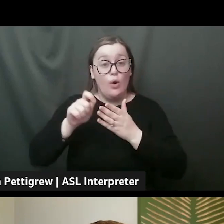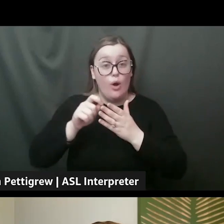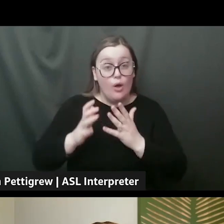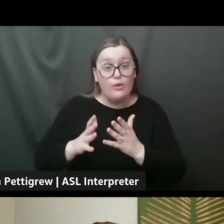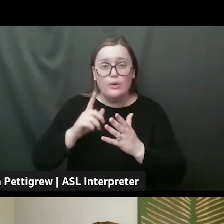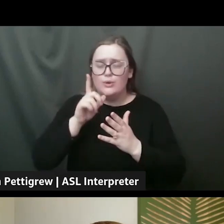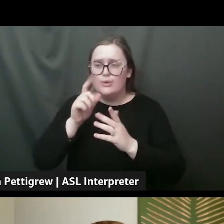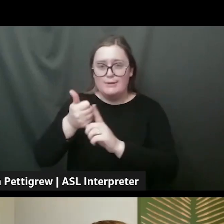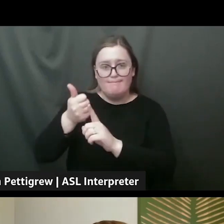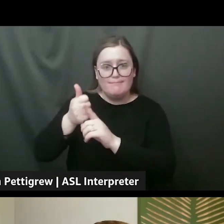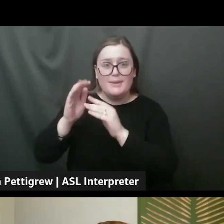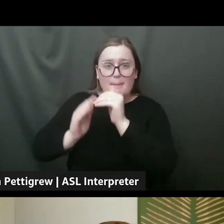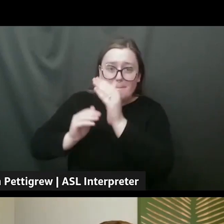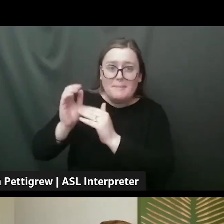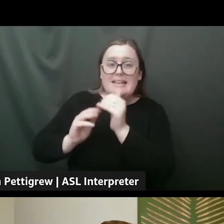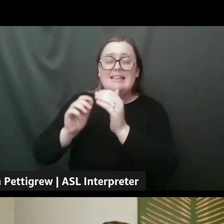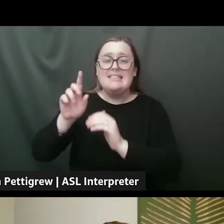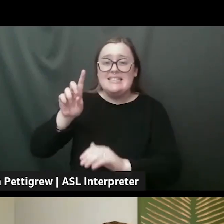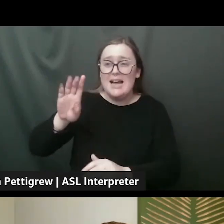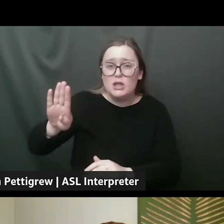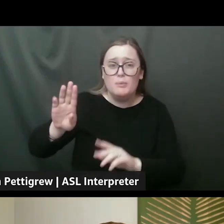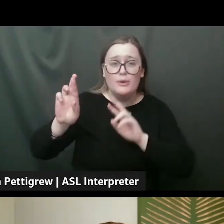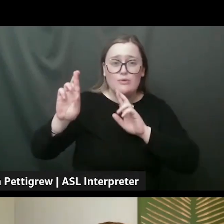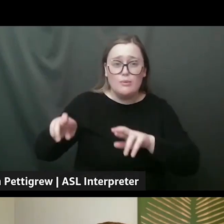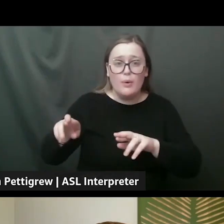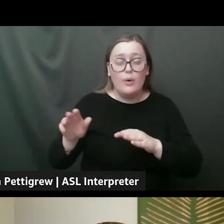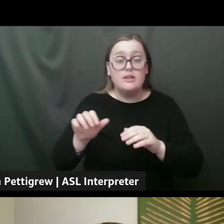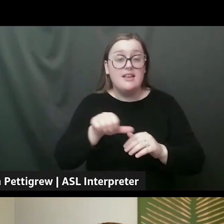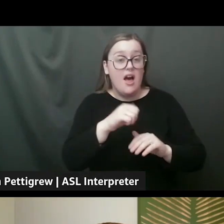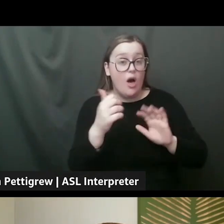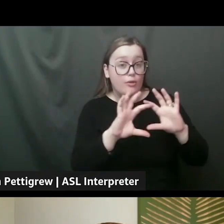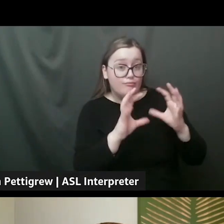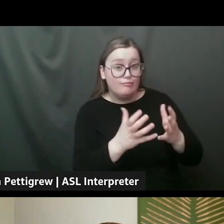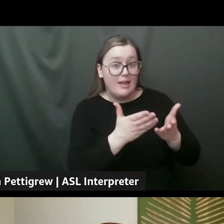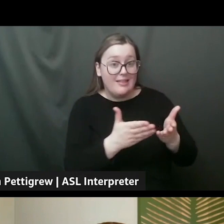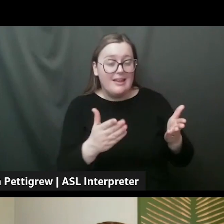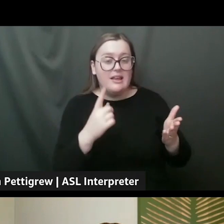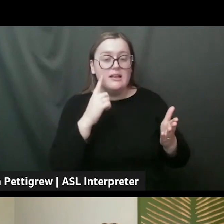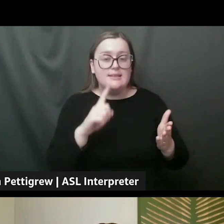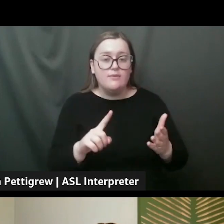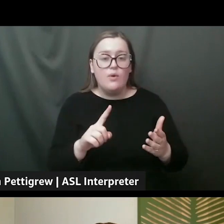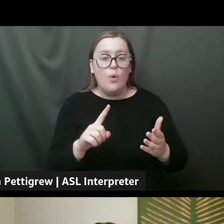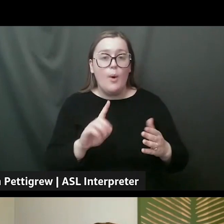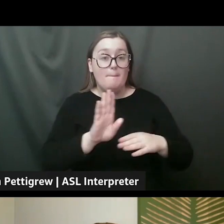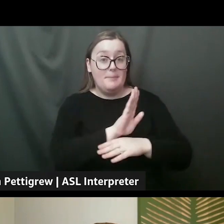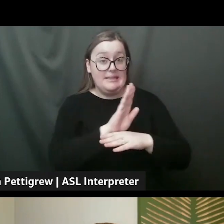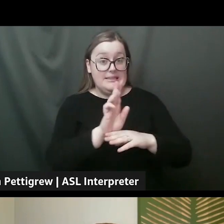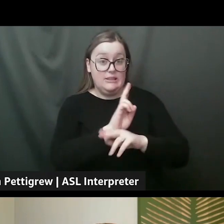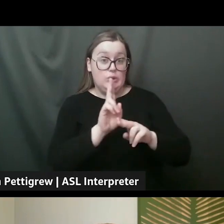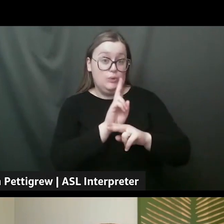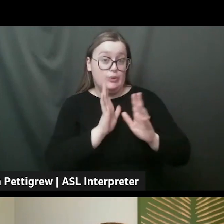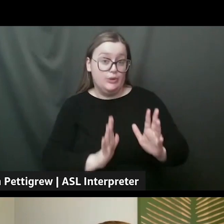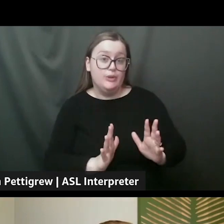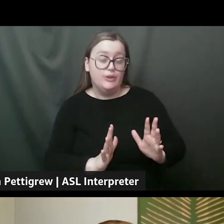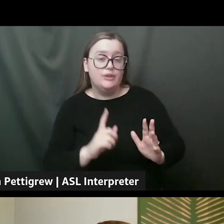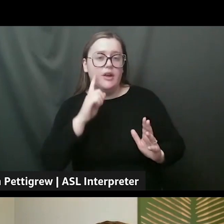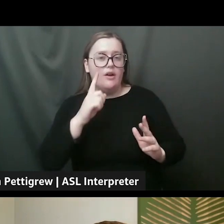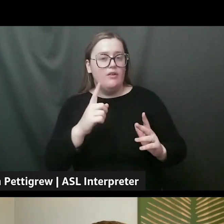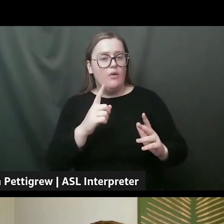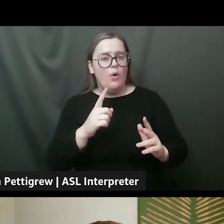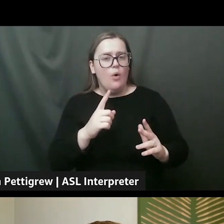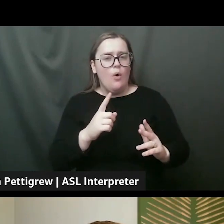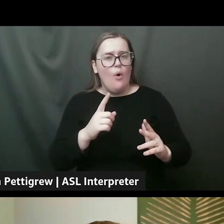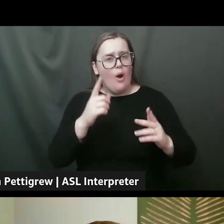build dashboards and reports. We've got another set of things we're bringing around what business users need in order to be able to tell